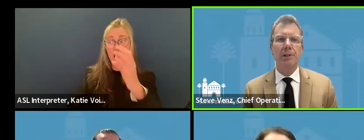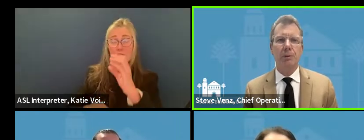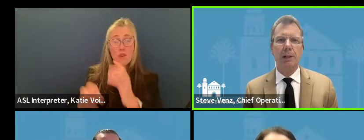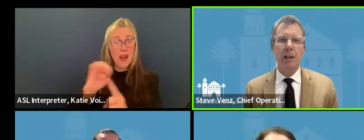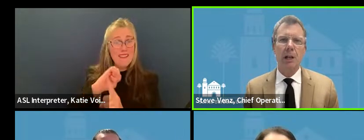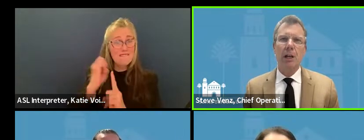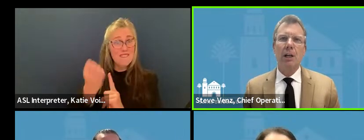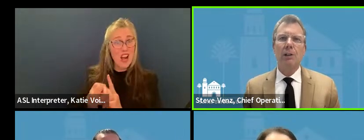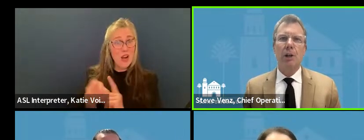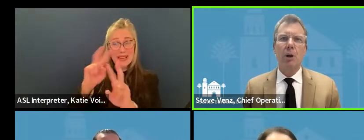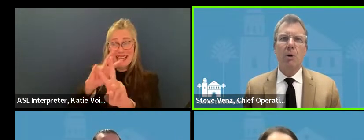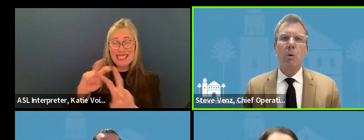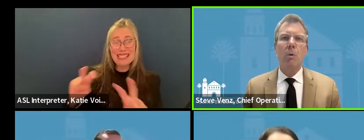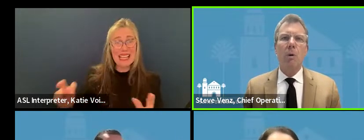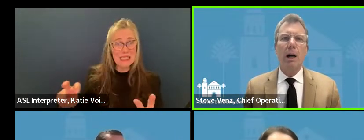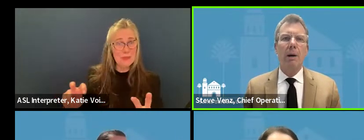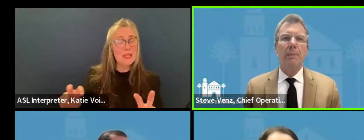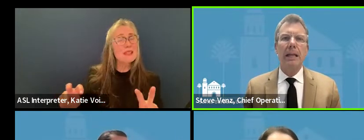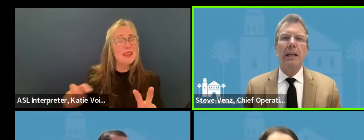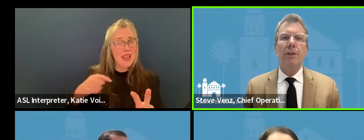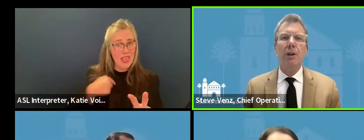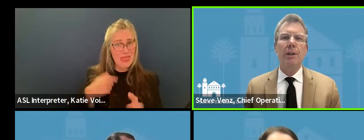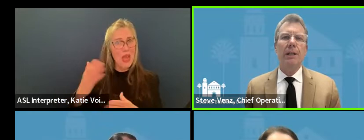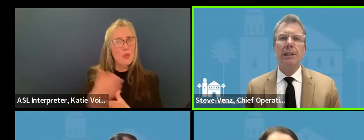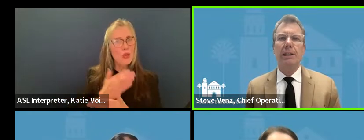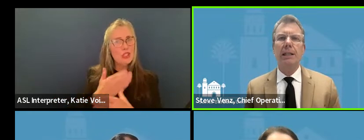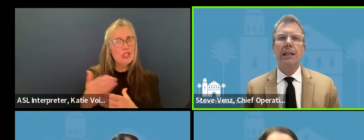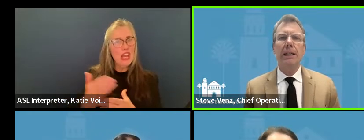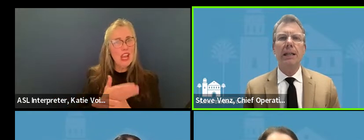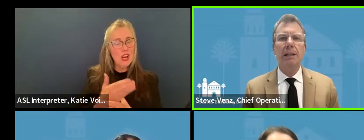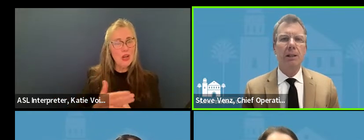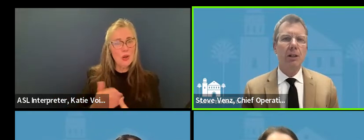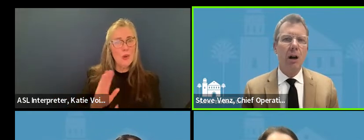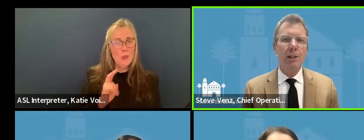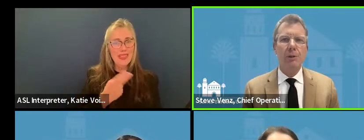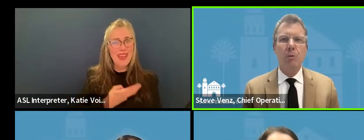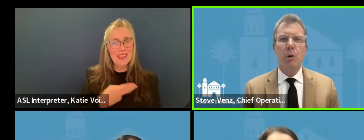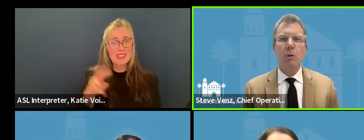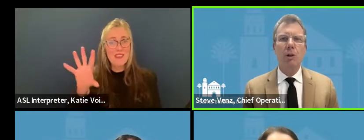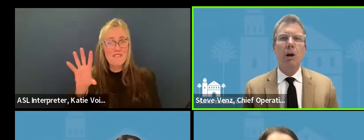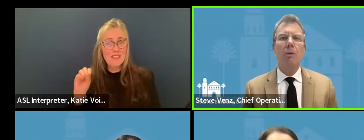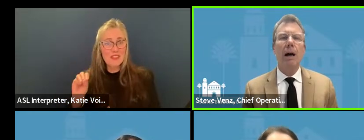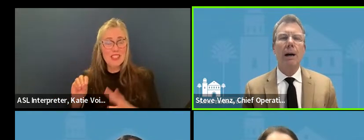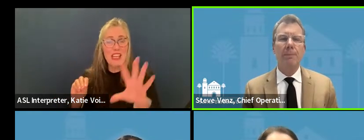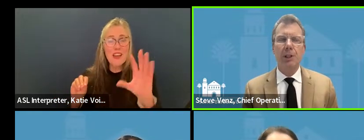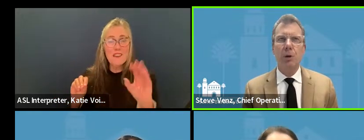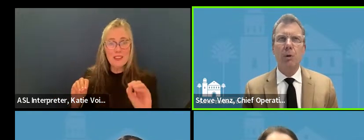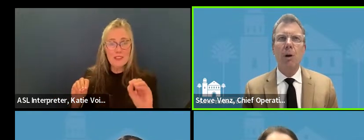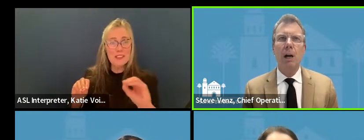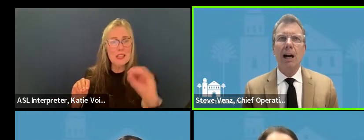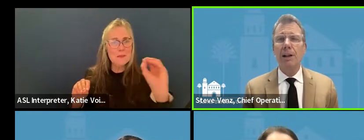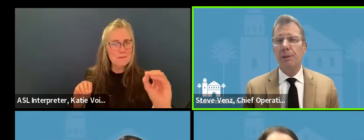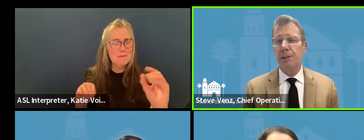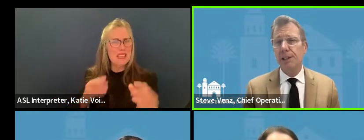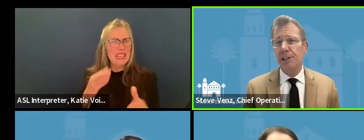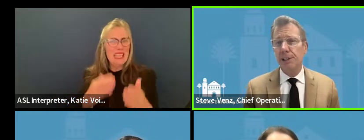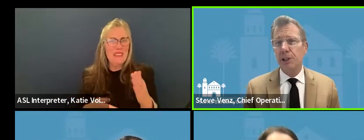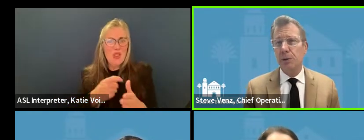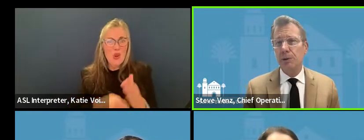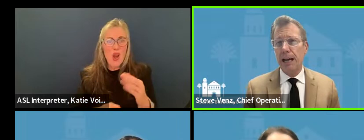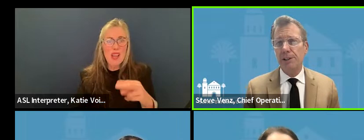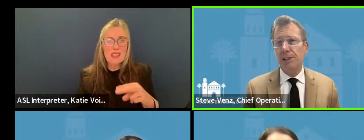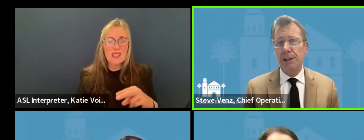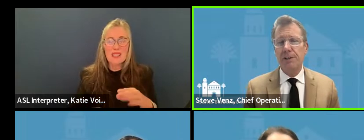with the district. So even though the costs will go up to